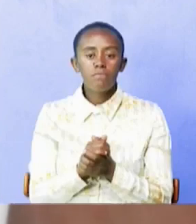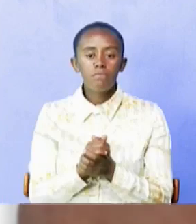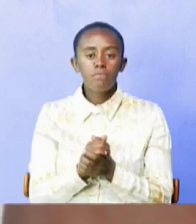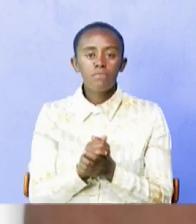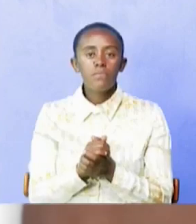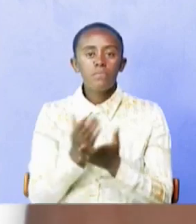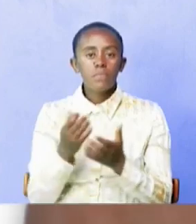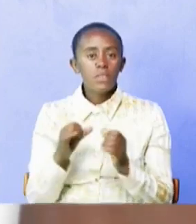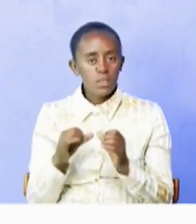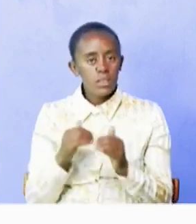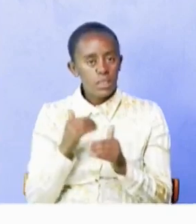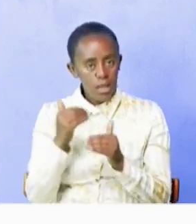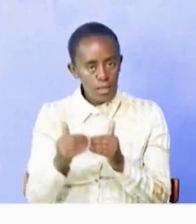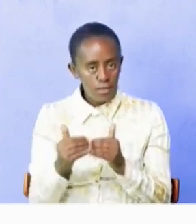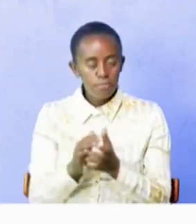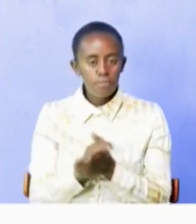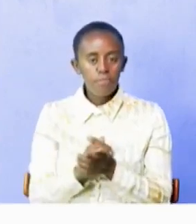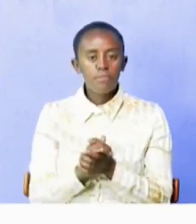then